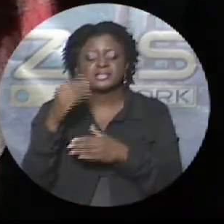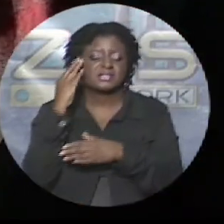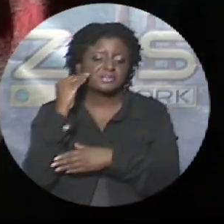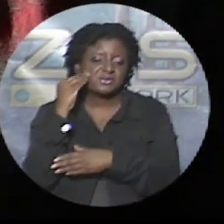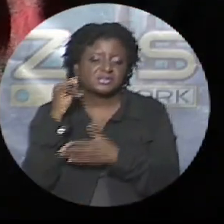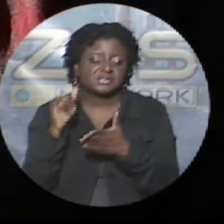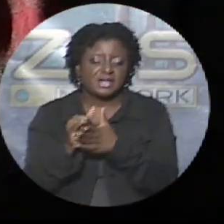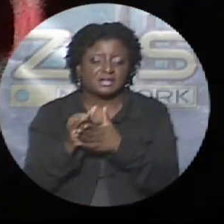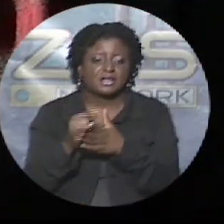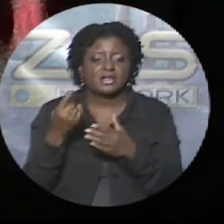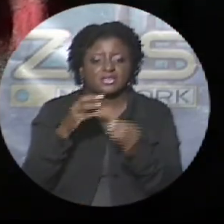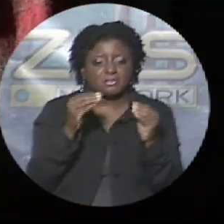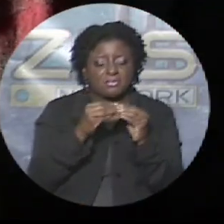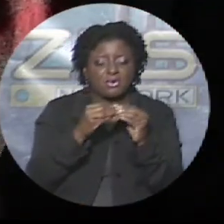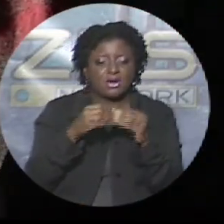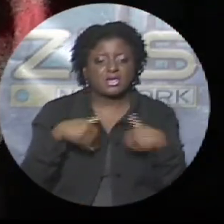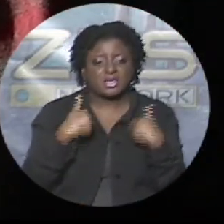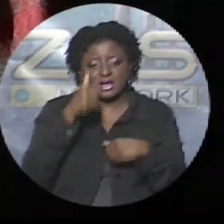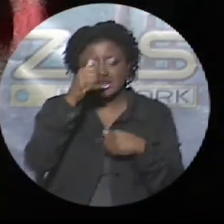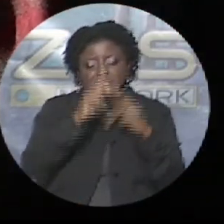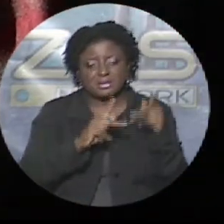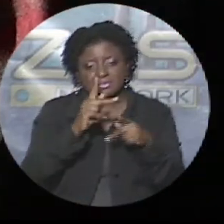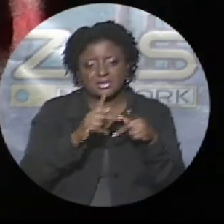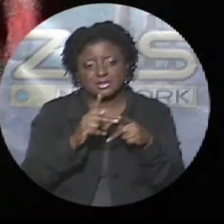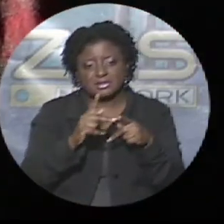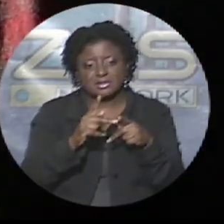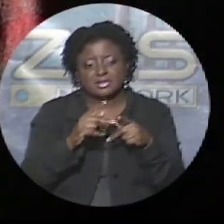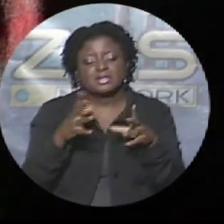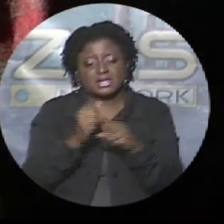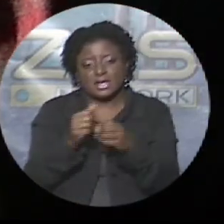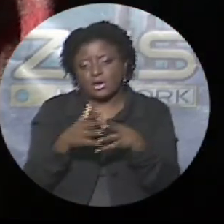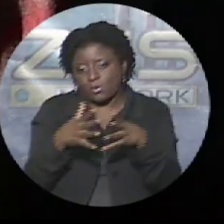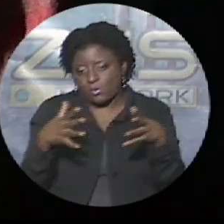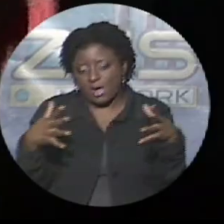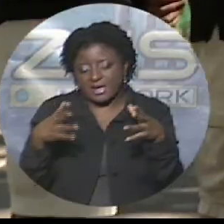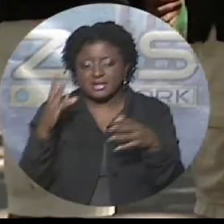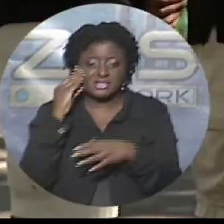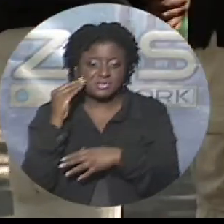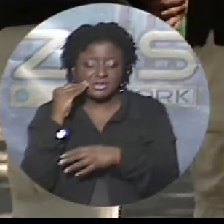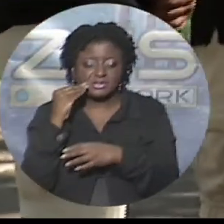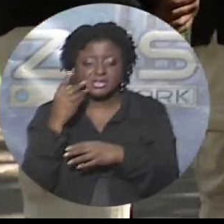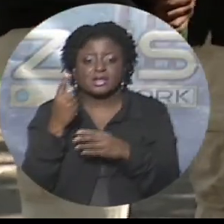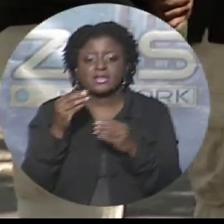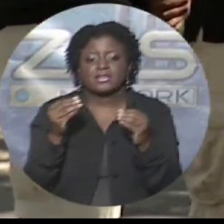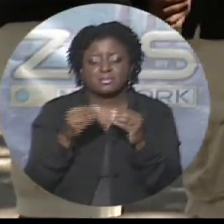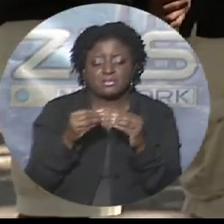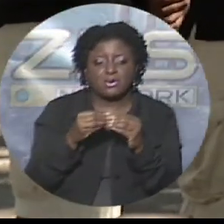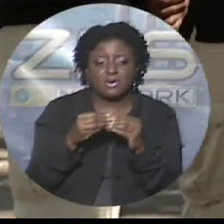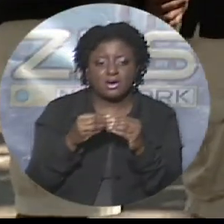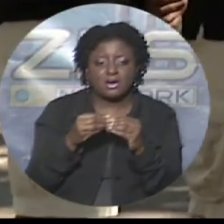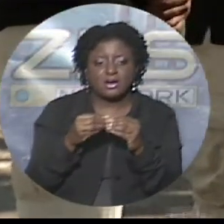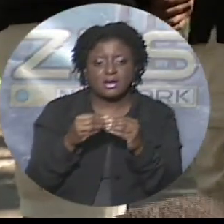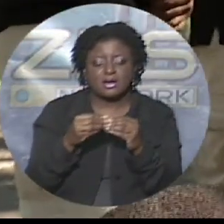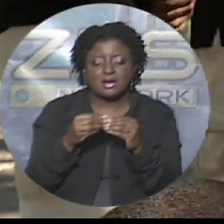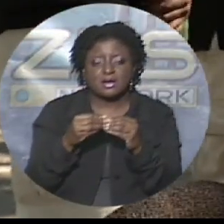more people, the more young men, the more young women get a wider experience, the more it assists and